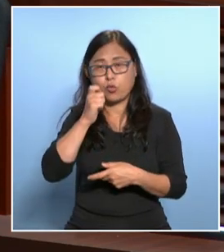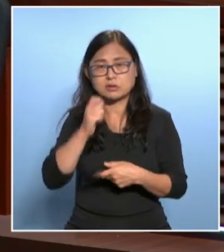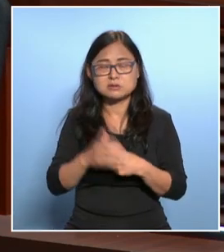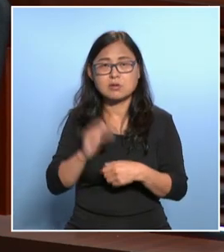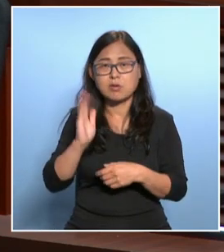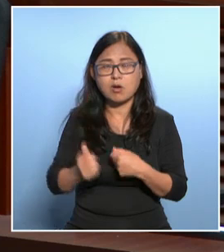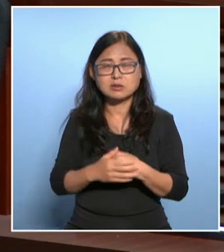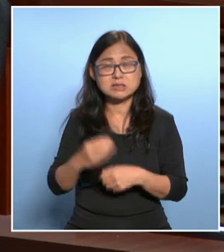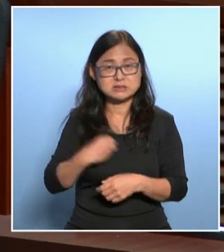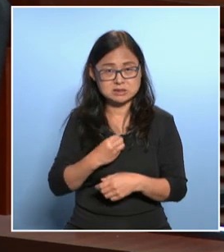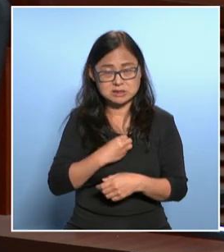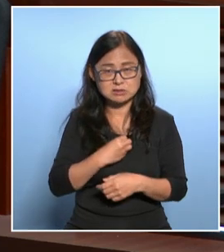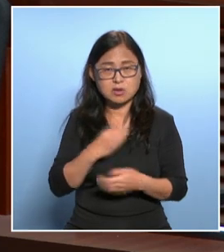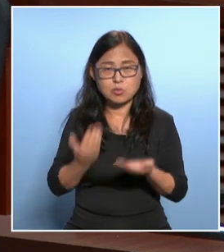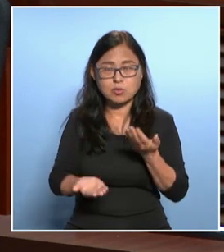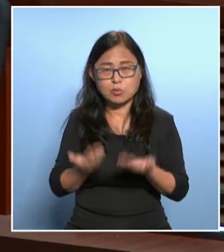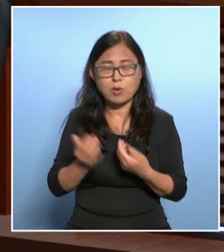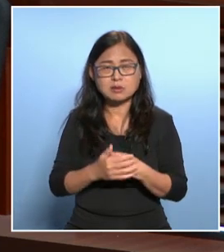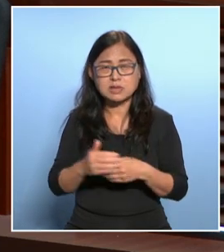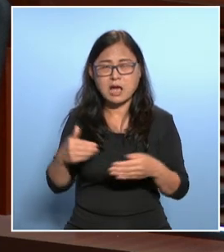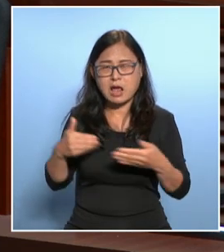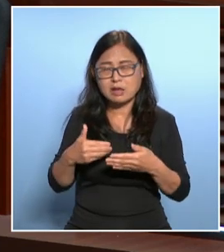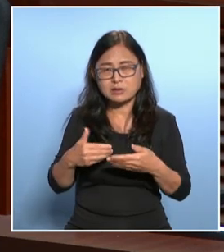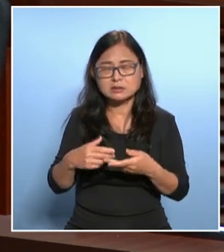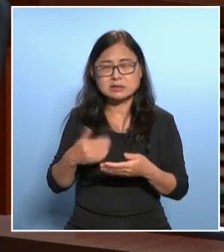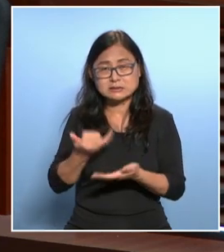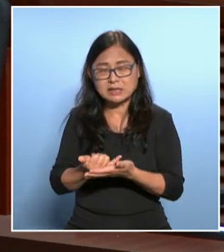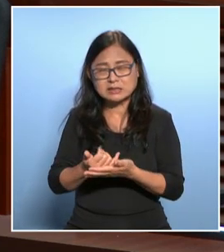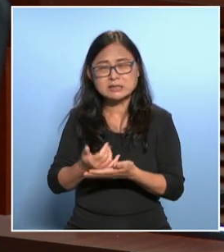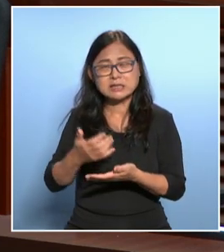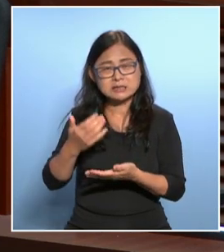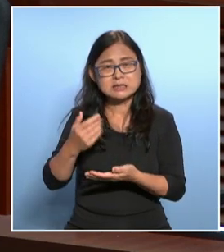with nurses and doctors of palliative care?